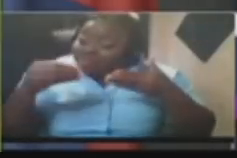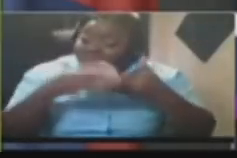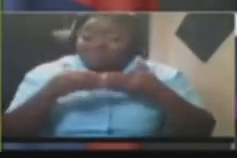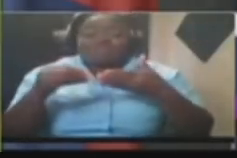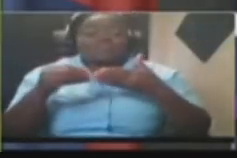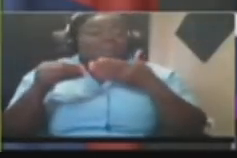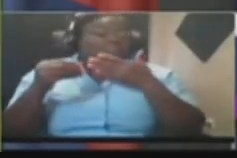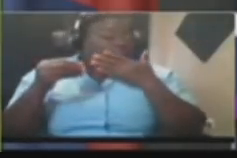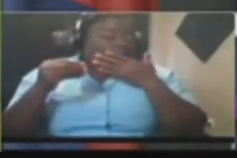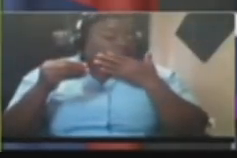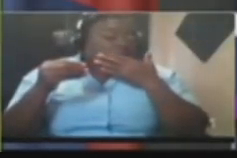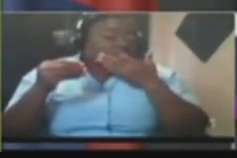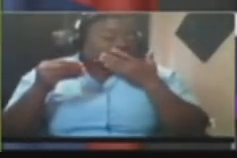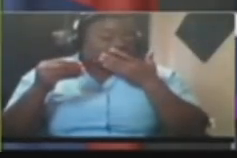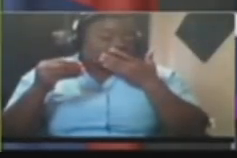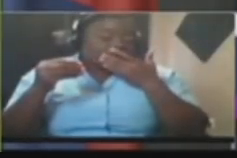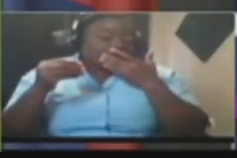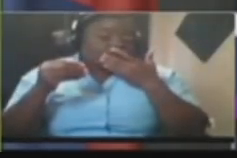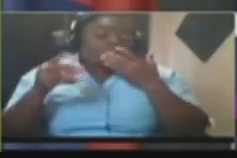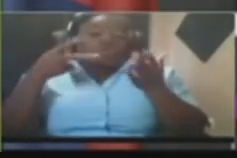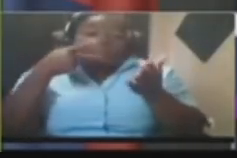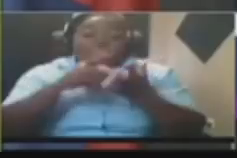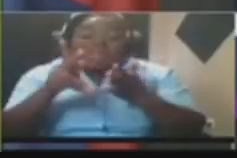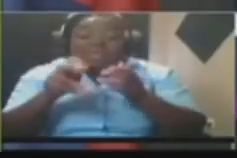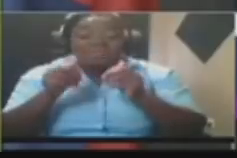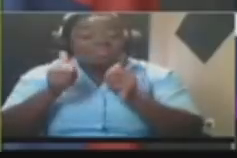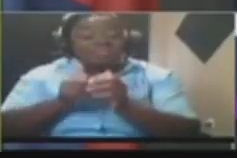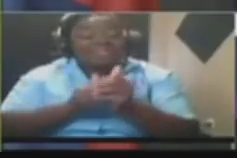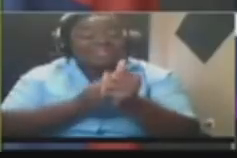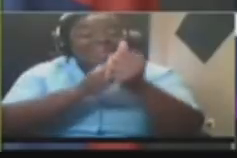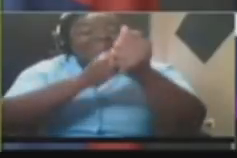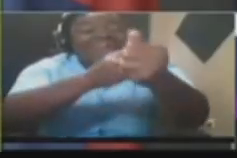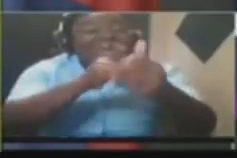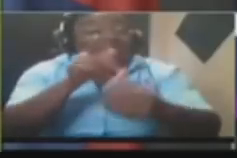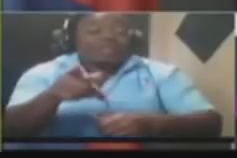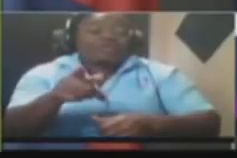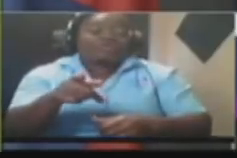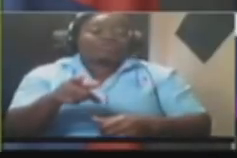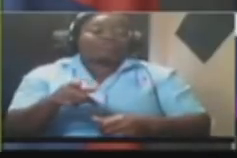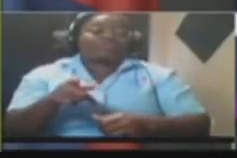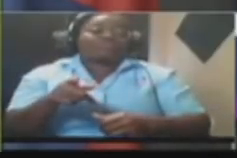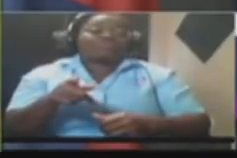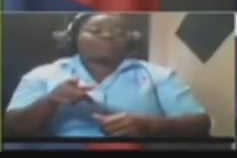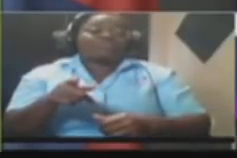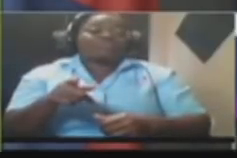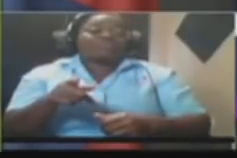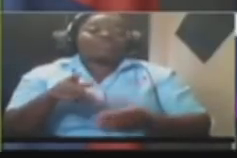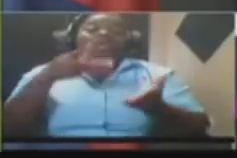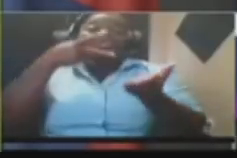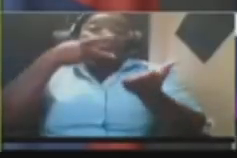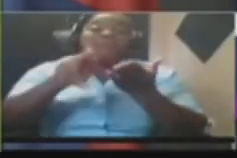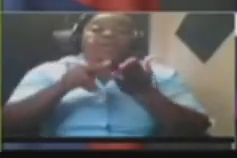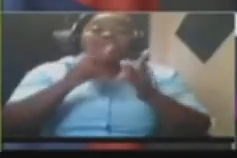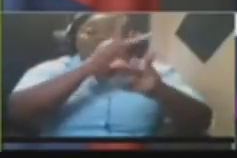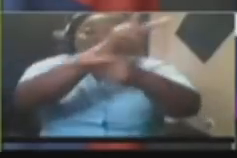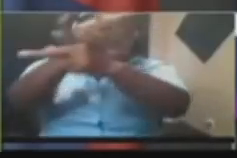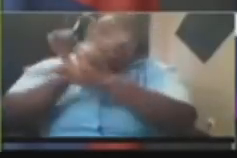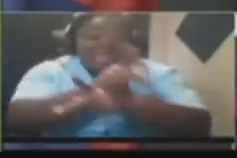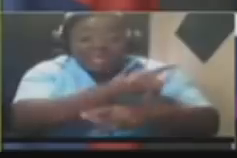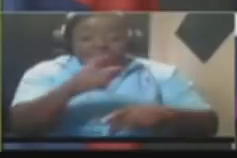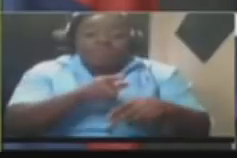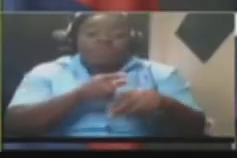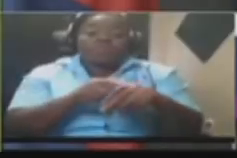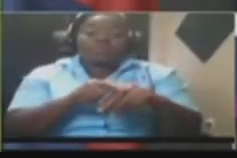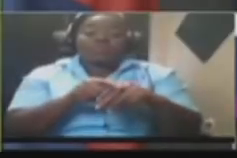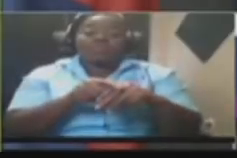pay them to be in a position to guide you. You pay them to be in a position to look after you. You pay them to